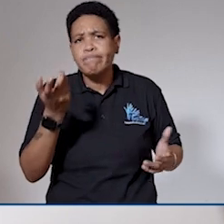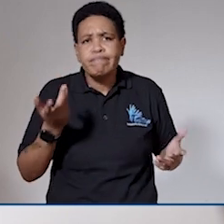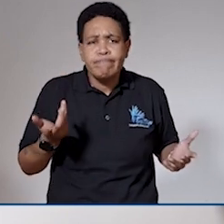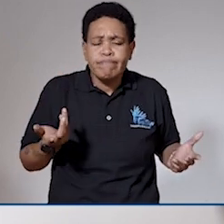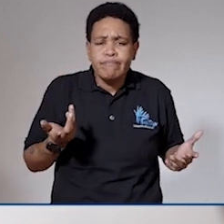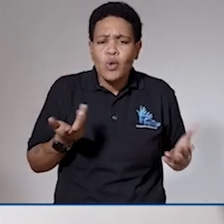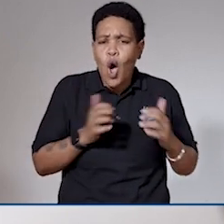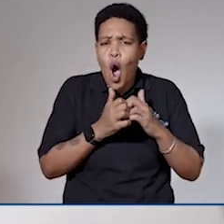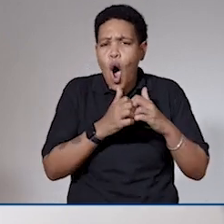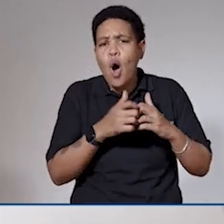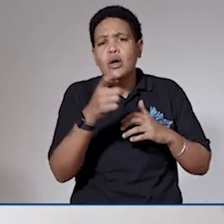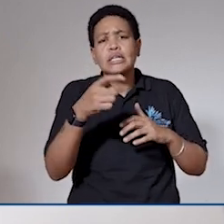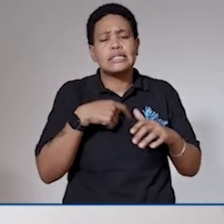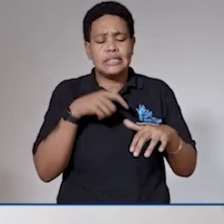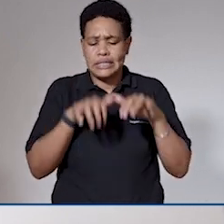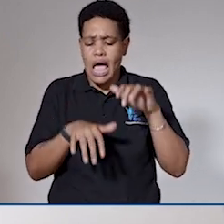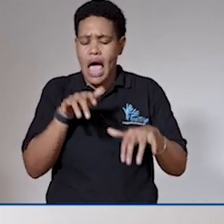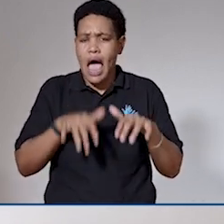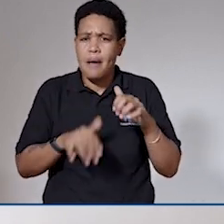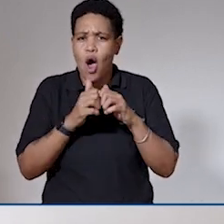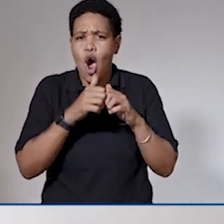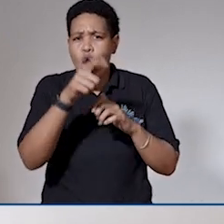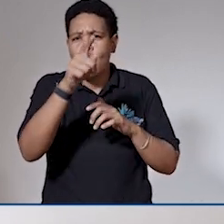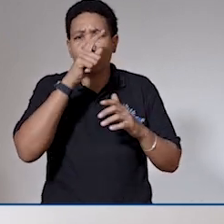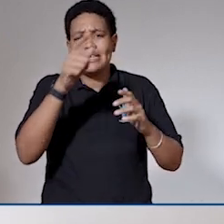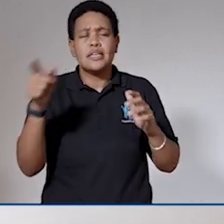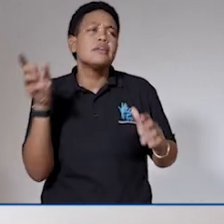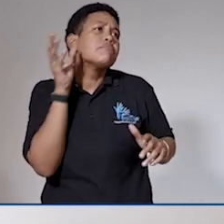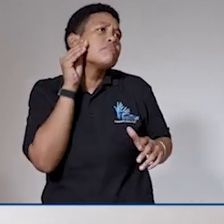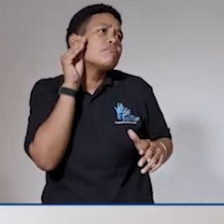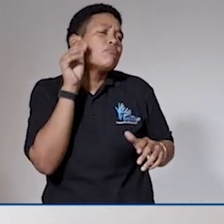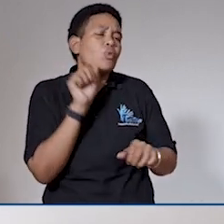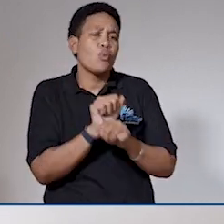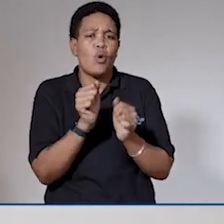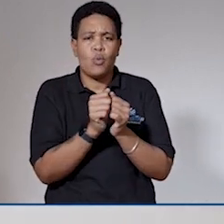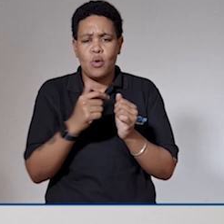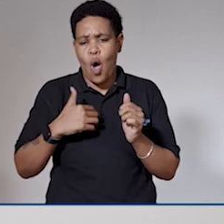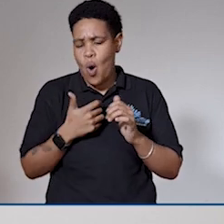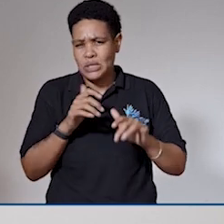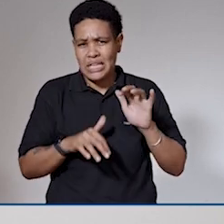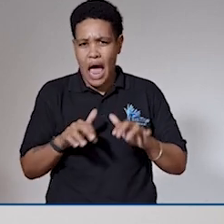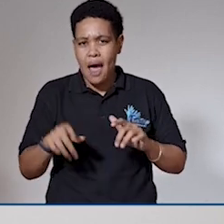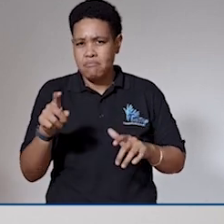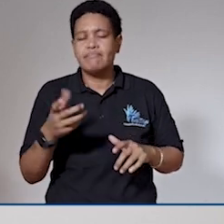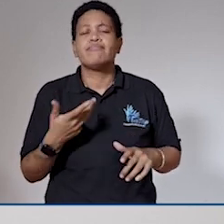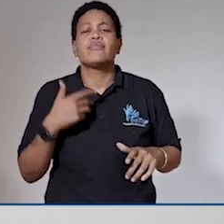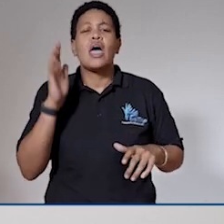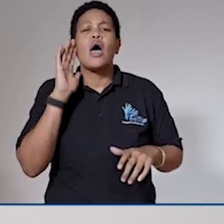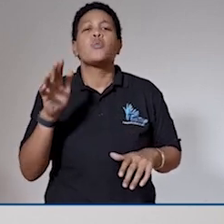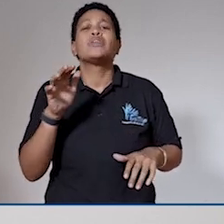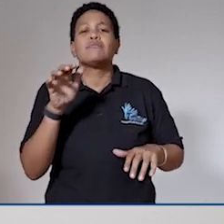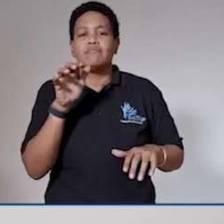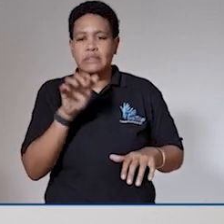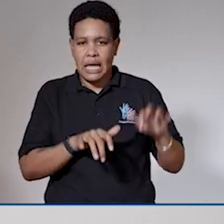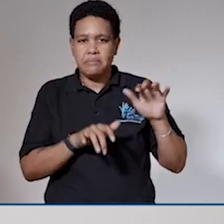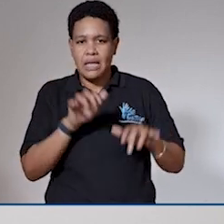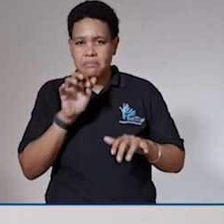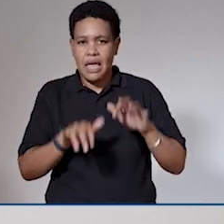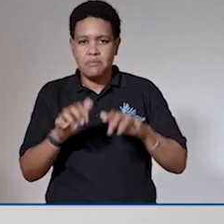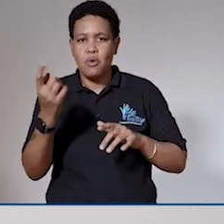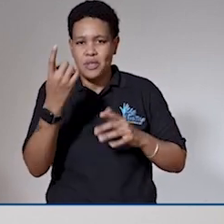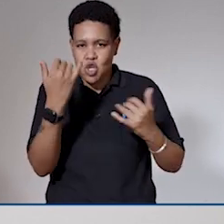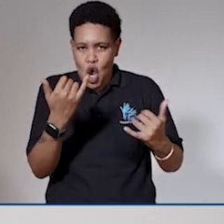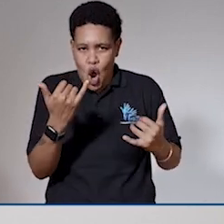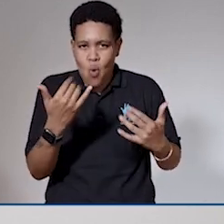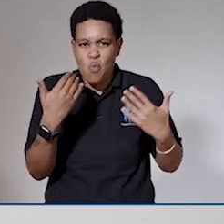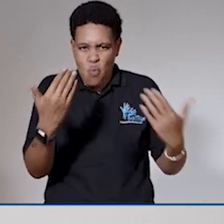we type and how the screen reader works with us when we're typing. So I am now going to go ahead and type something, and you will